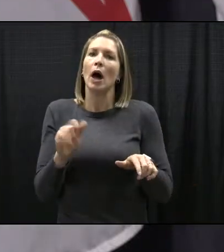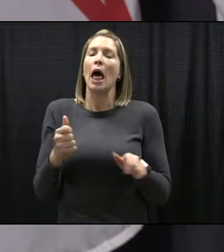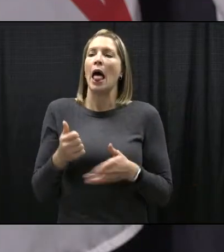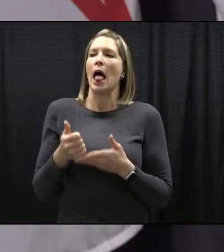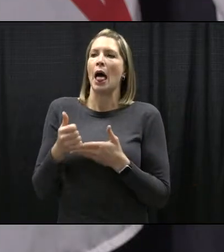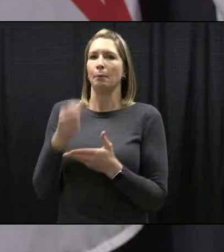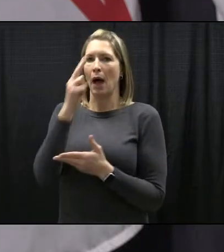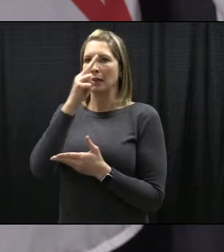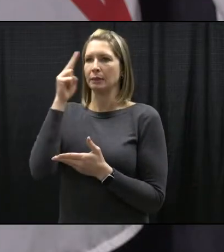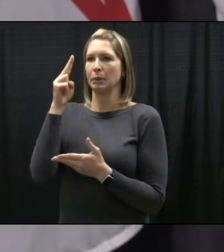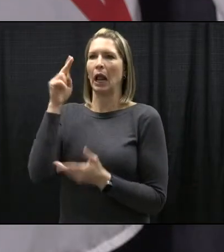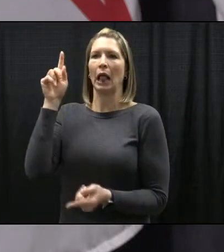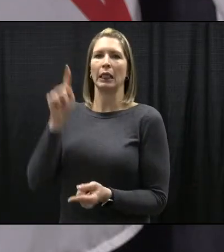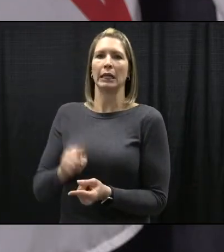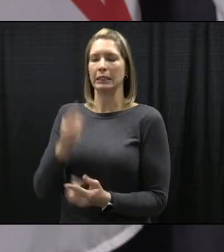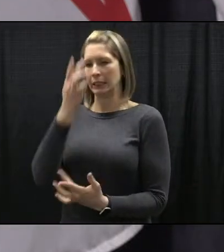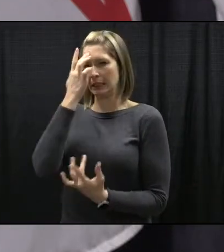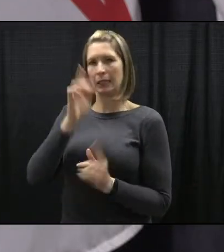with COVID-19.